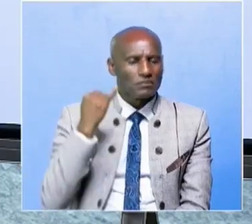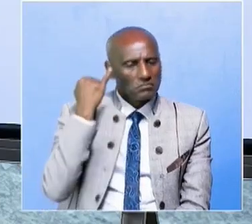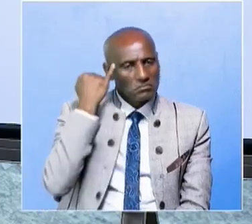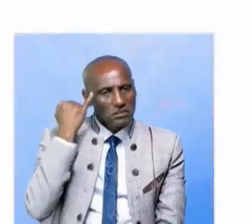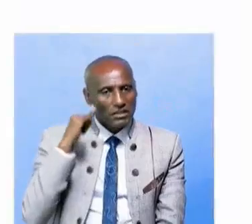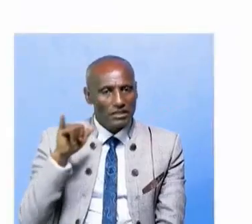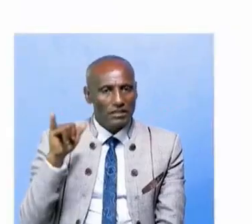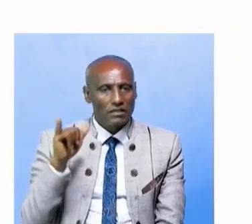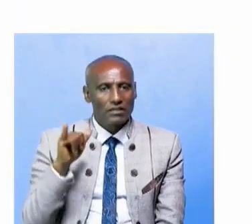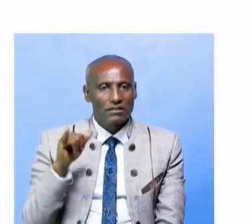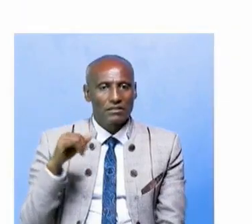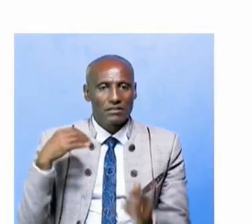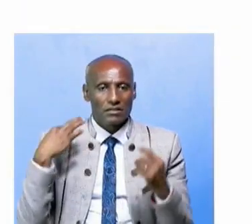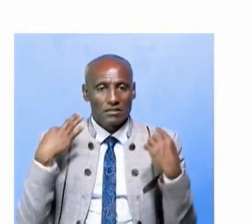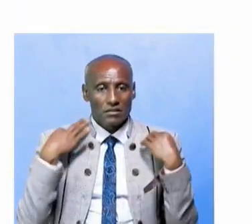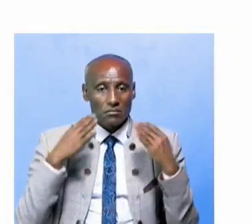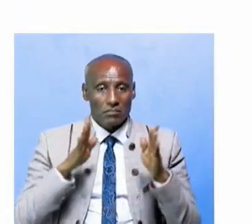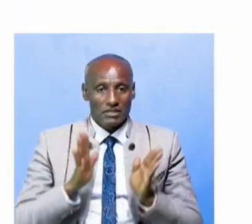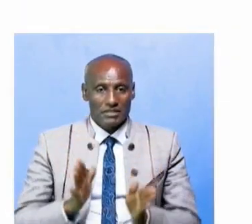personally,